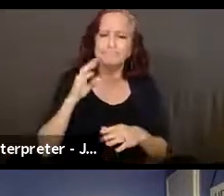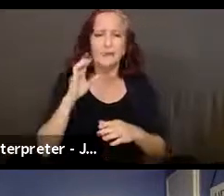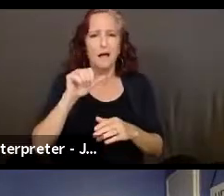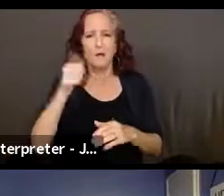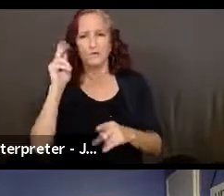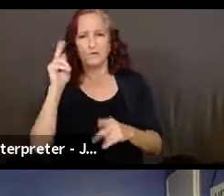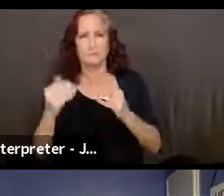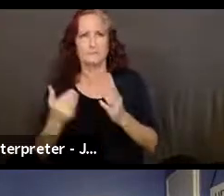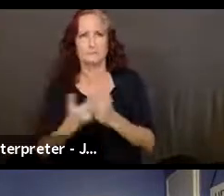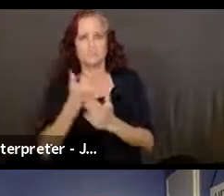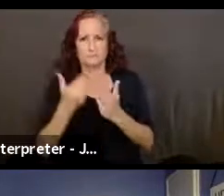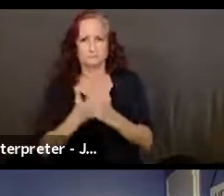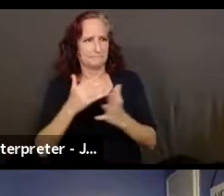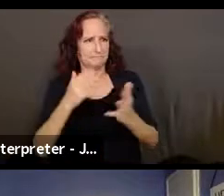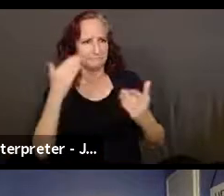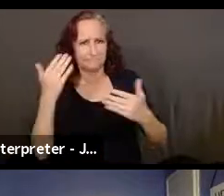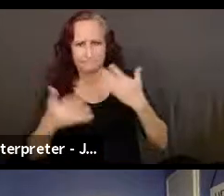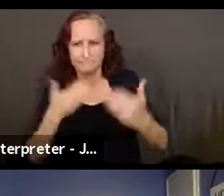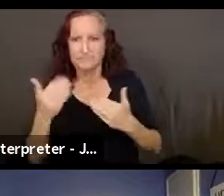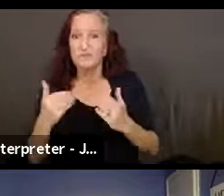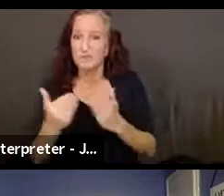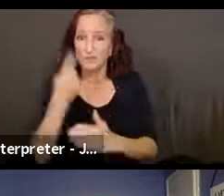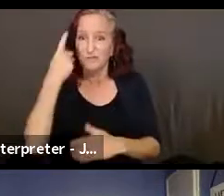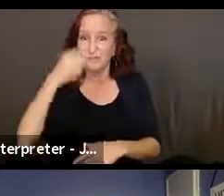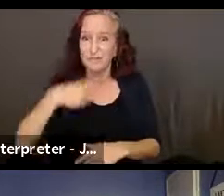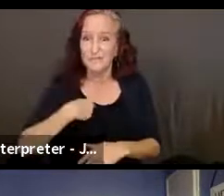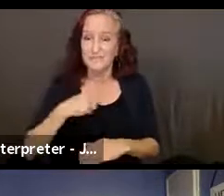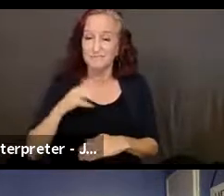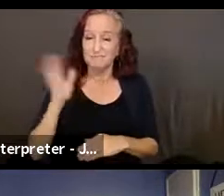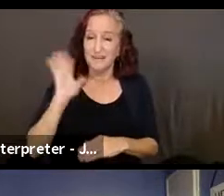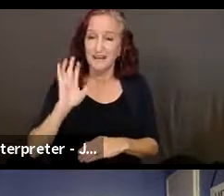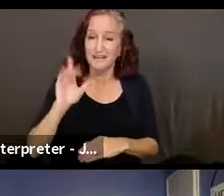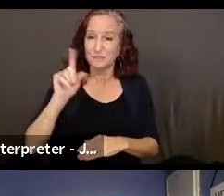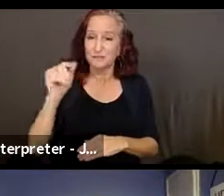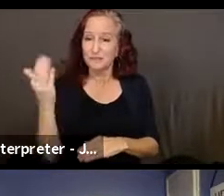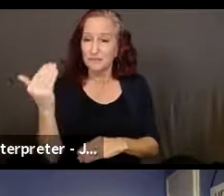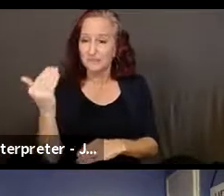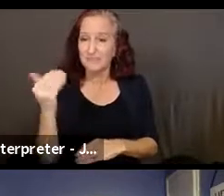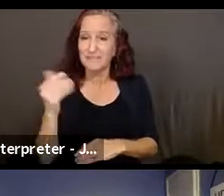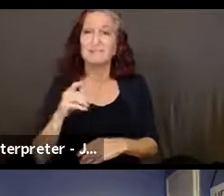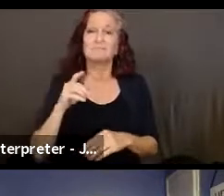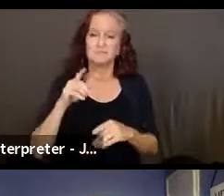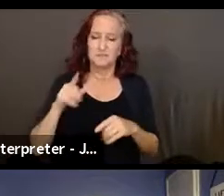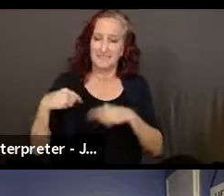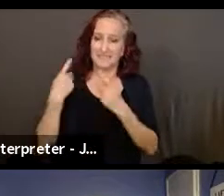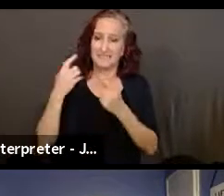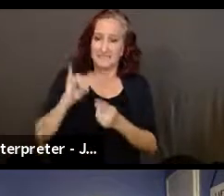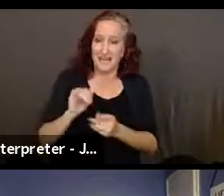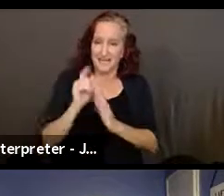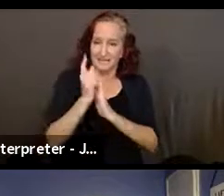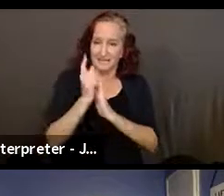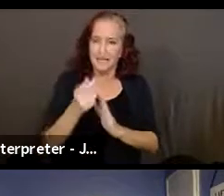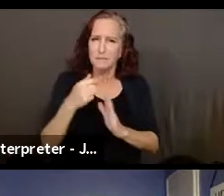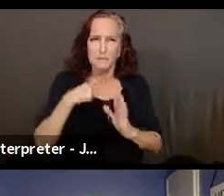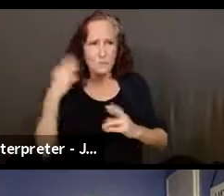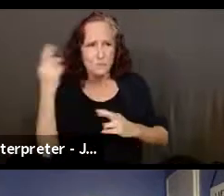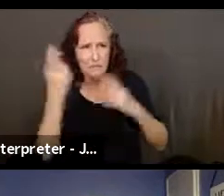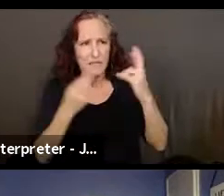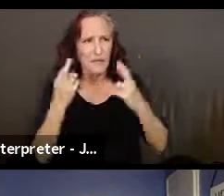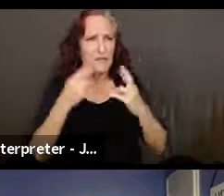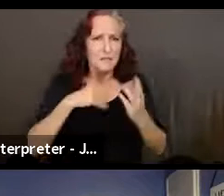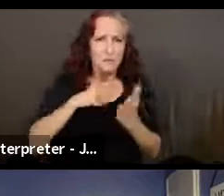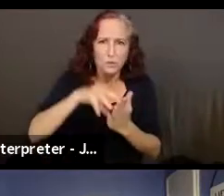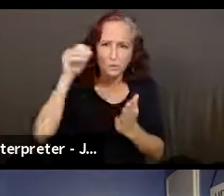though, I've kind of gone down this journey of allyship and really learning what it means,